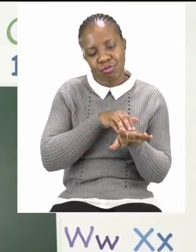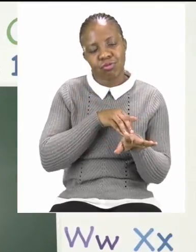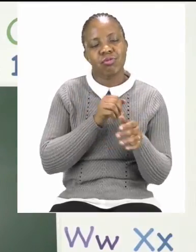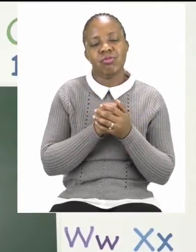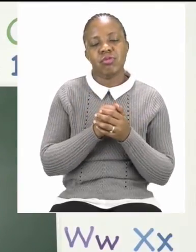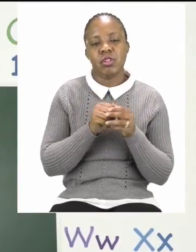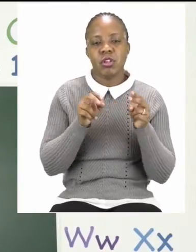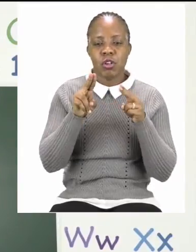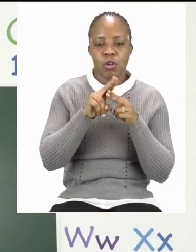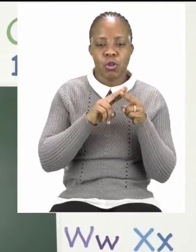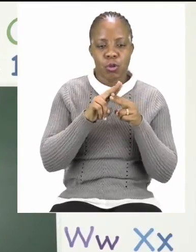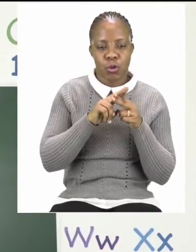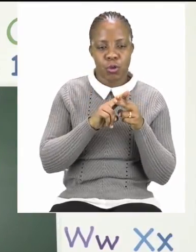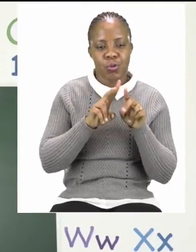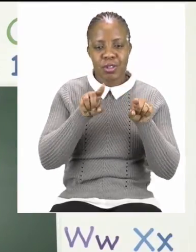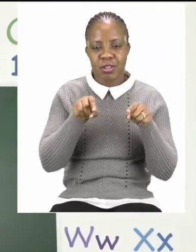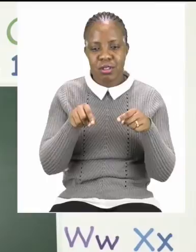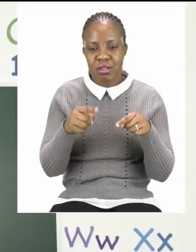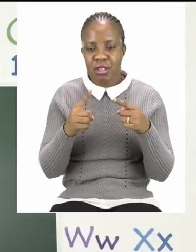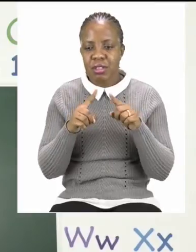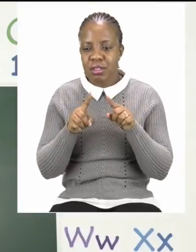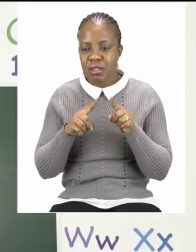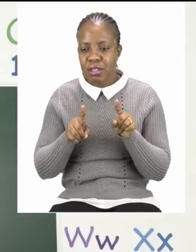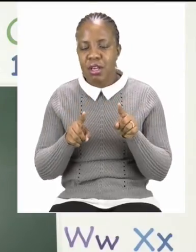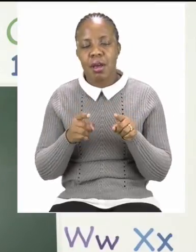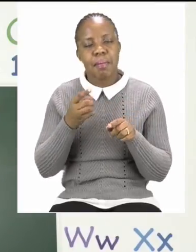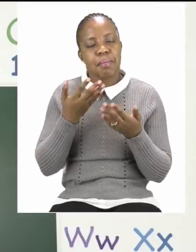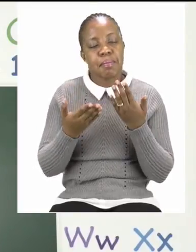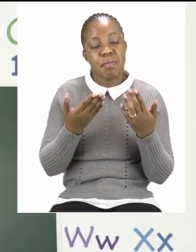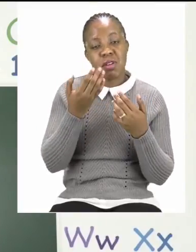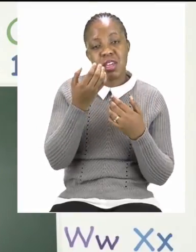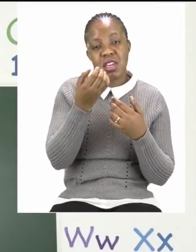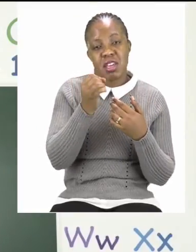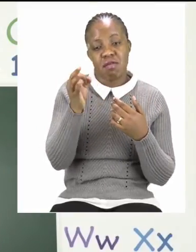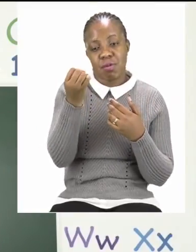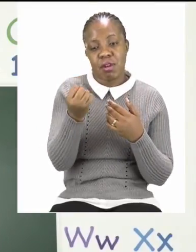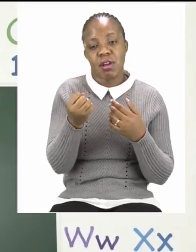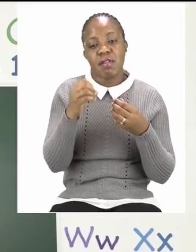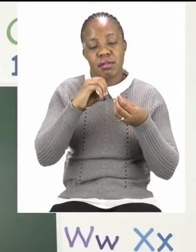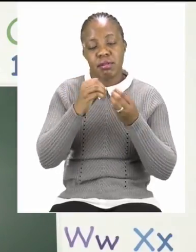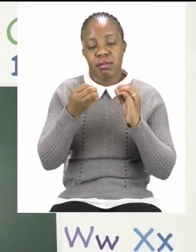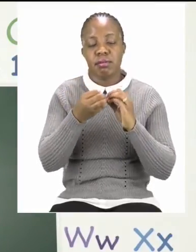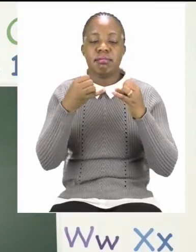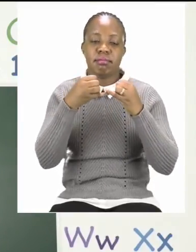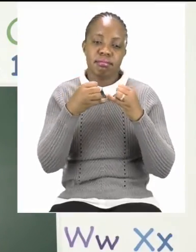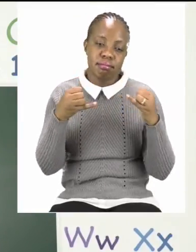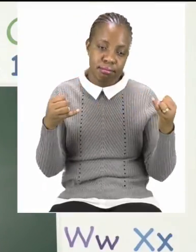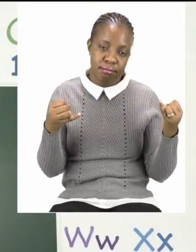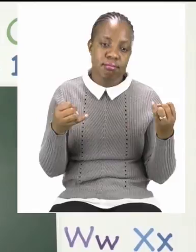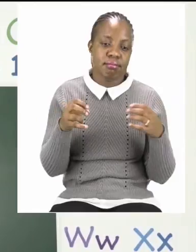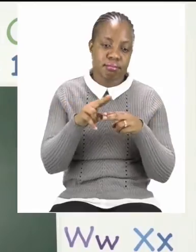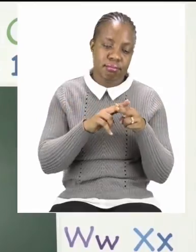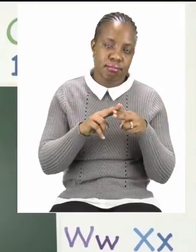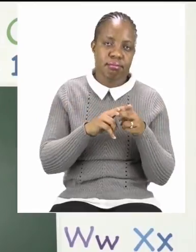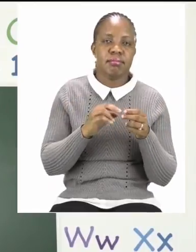number line. And if you do have a number line, use that one as well. All you need to remember is that